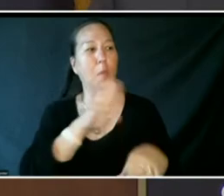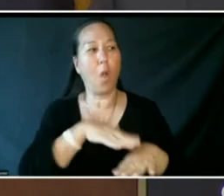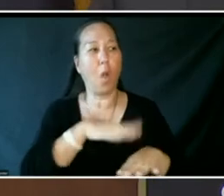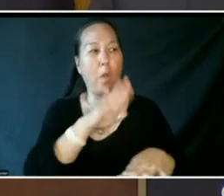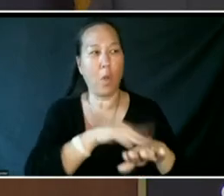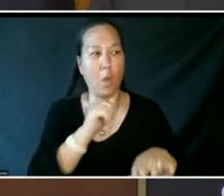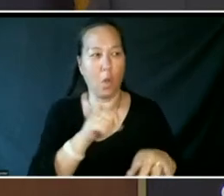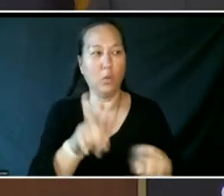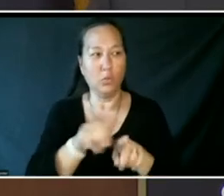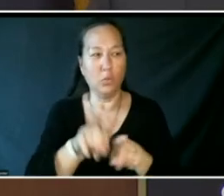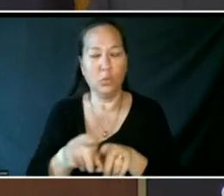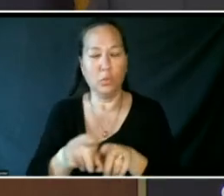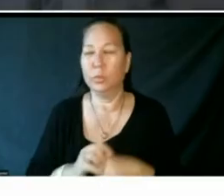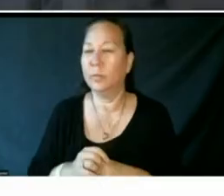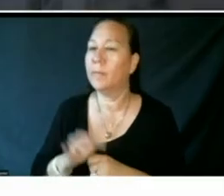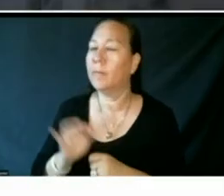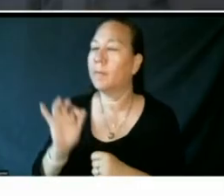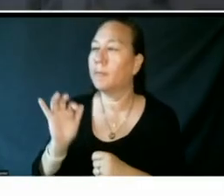you to do?